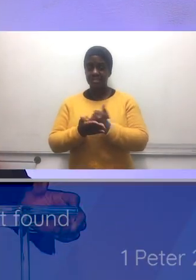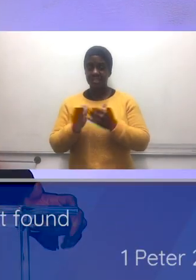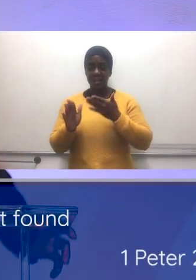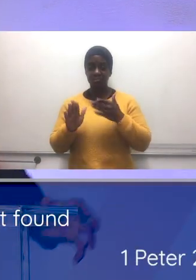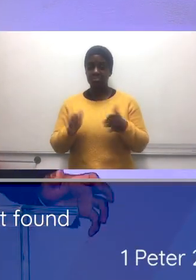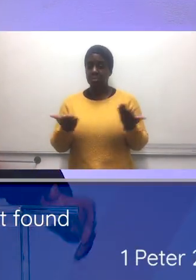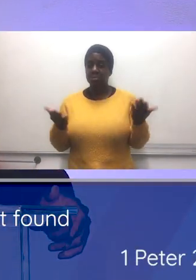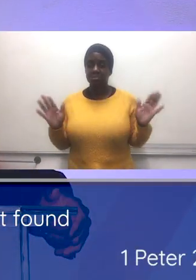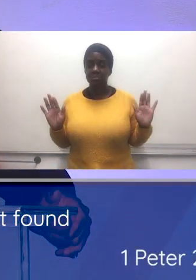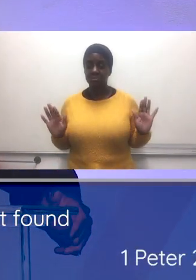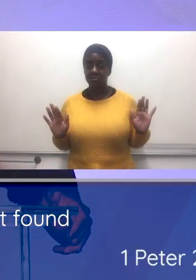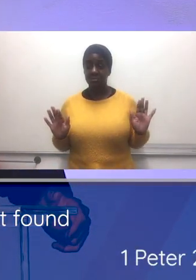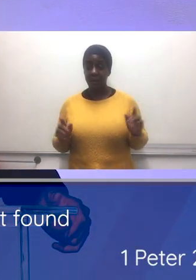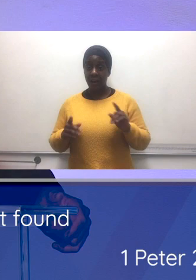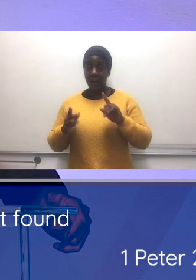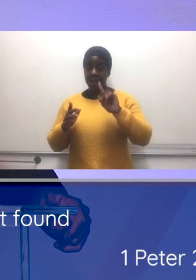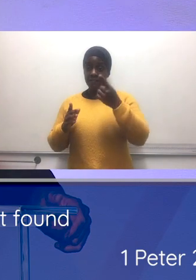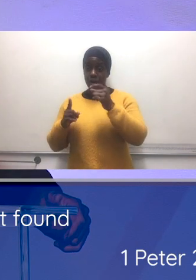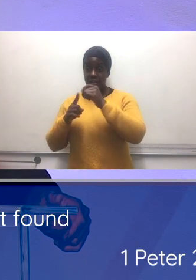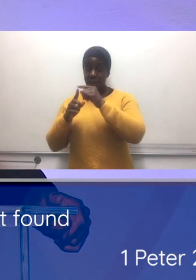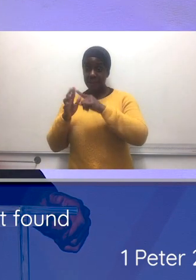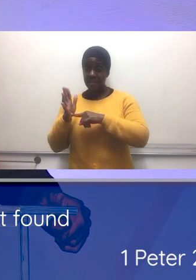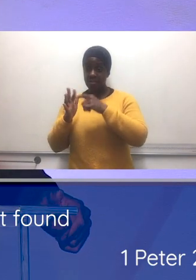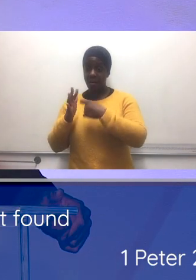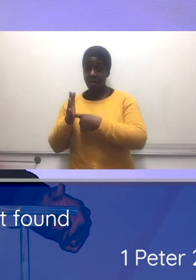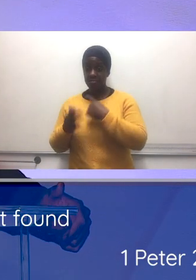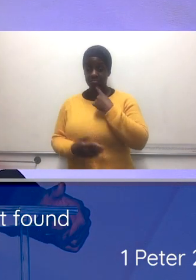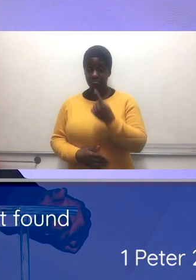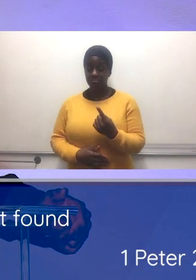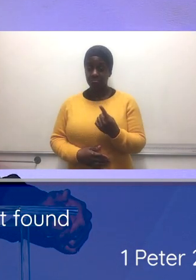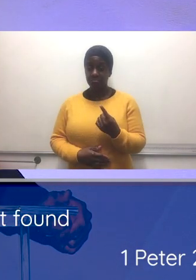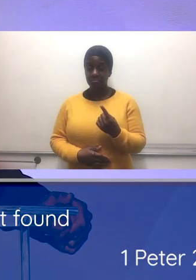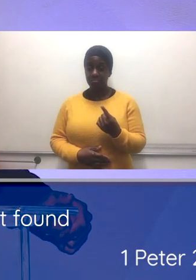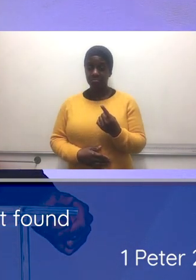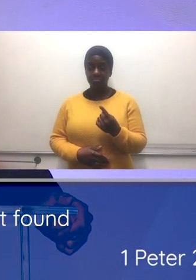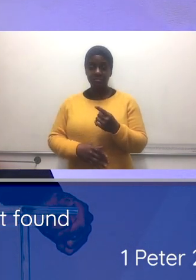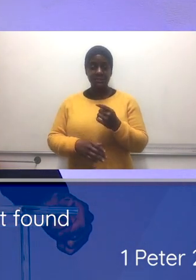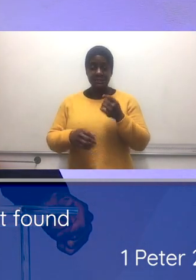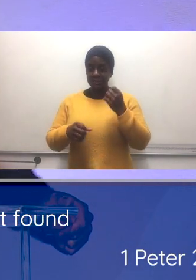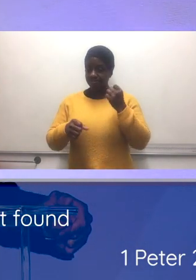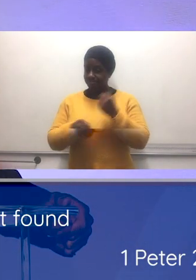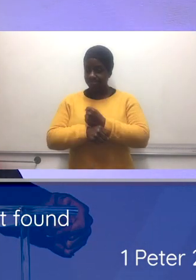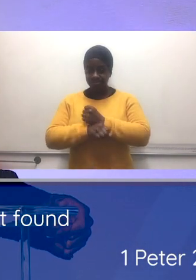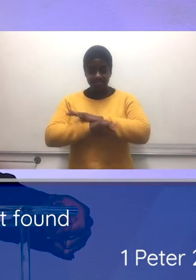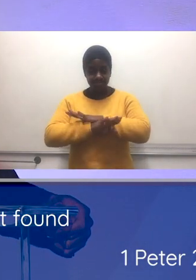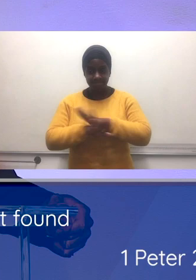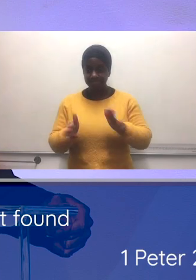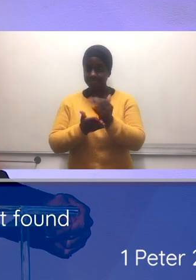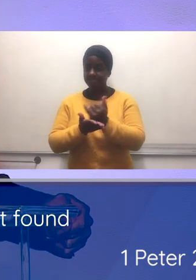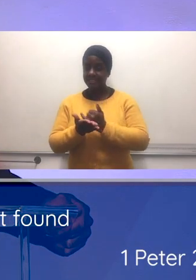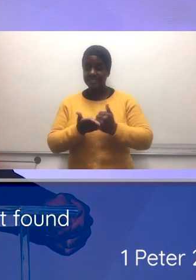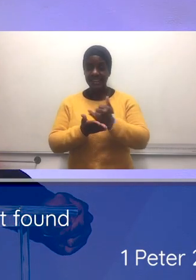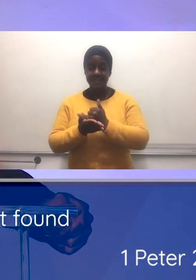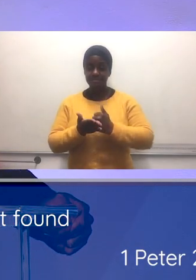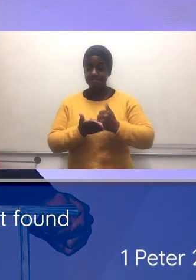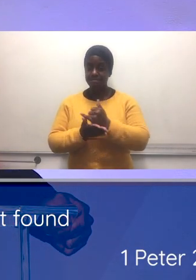Peter chapter 2 and verse 22 says, he committed no sin, neither was